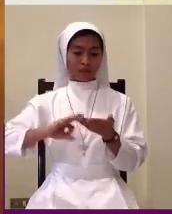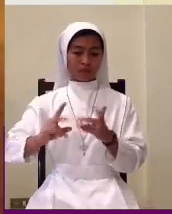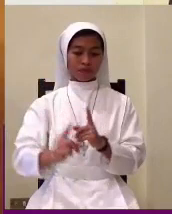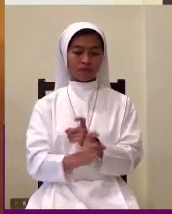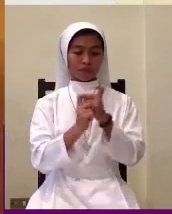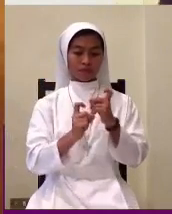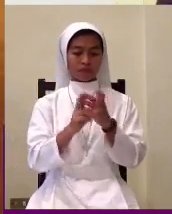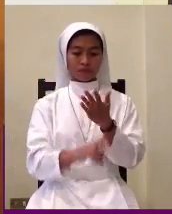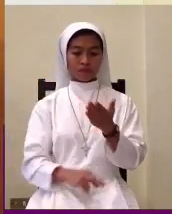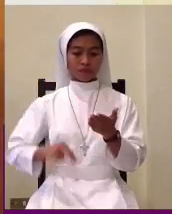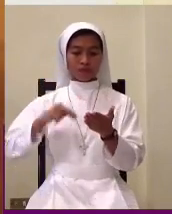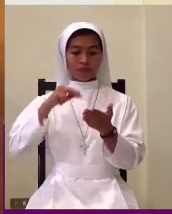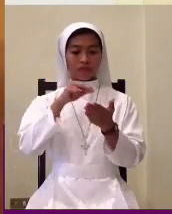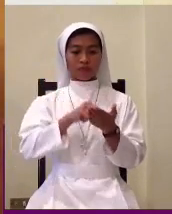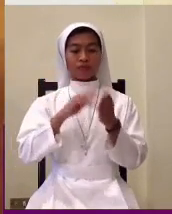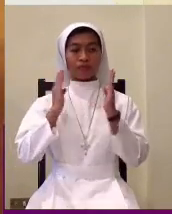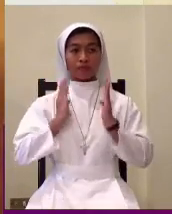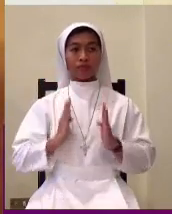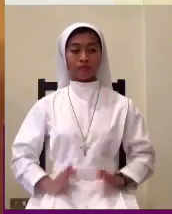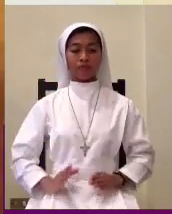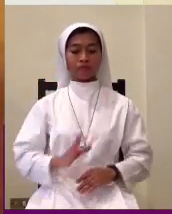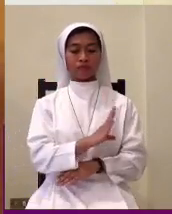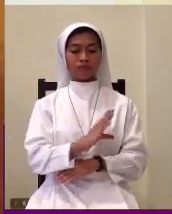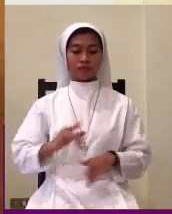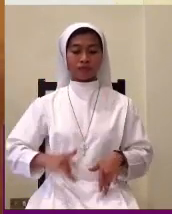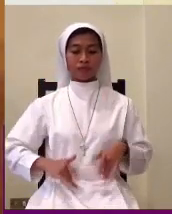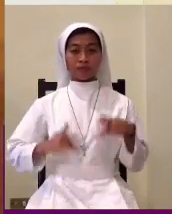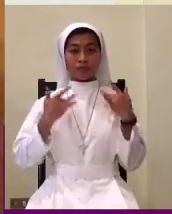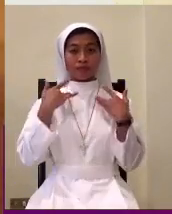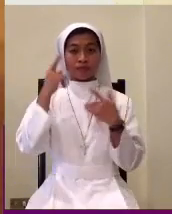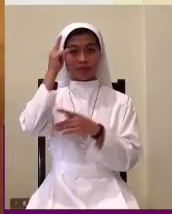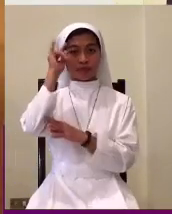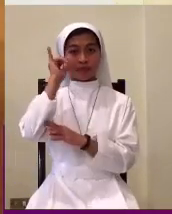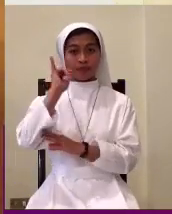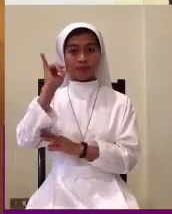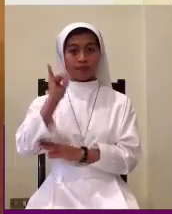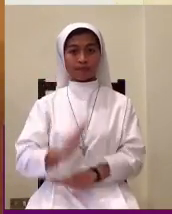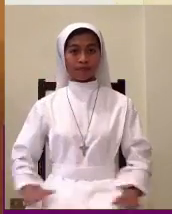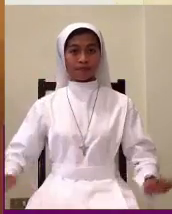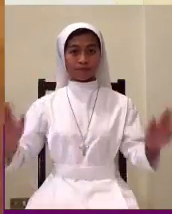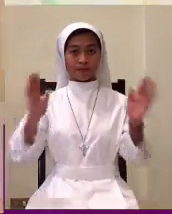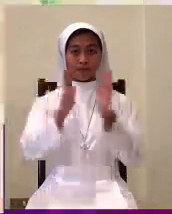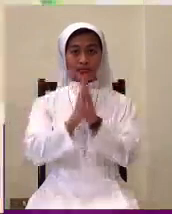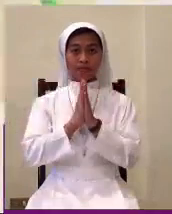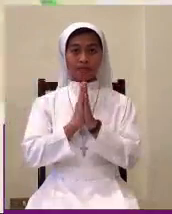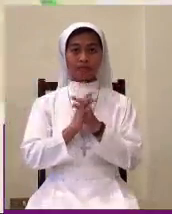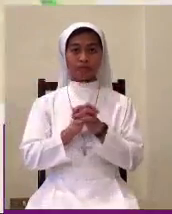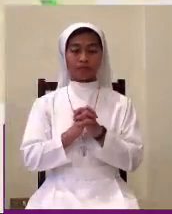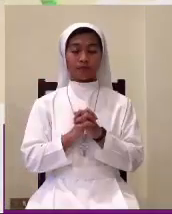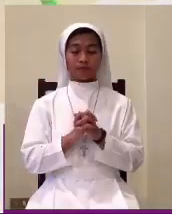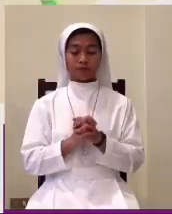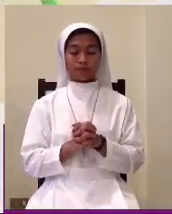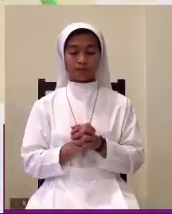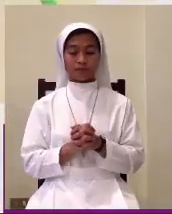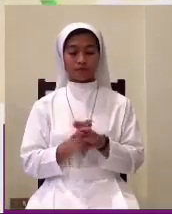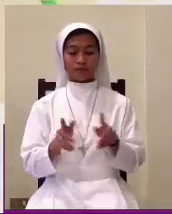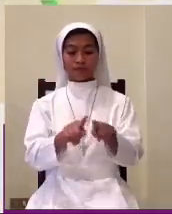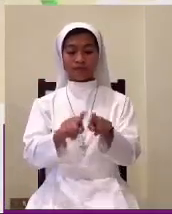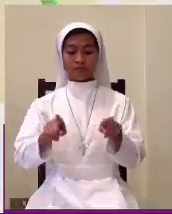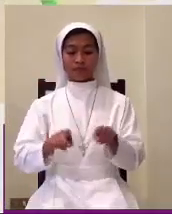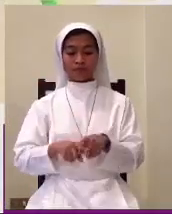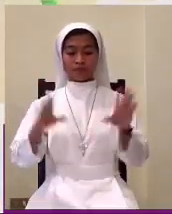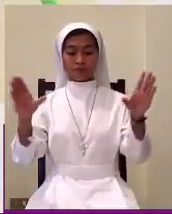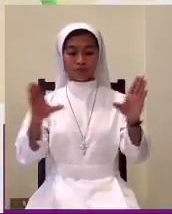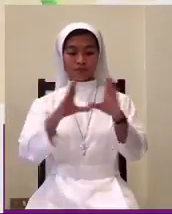sins, the resurrection of the body, and life everlasting. Amen. As the celebration of Jesus'